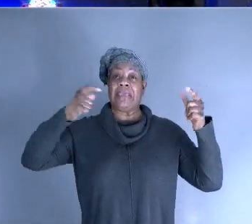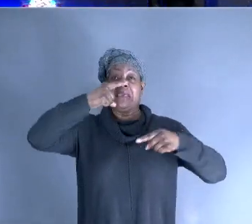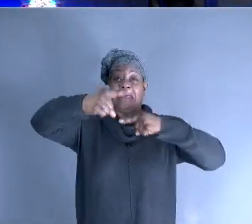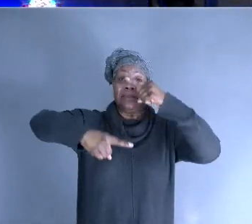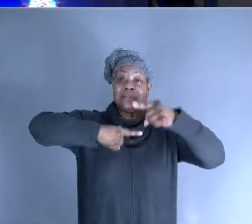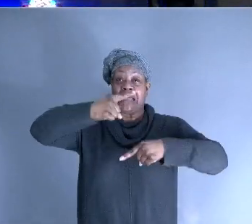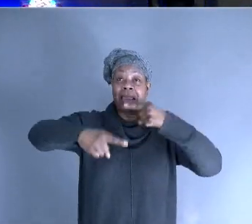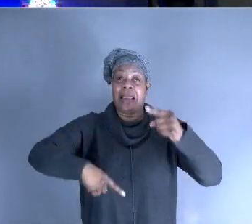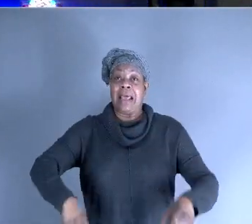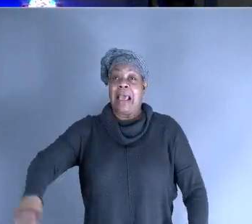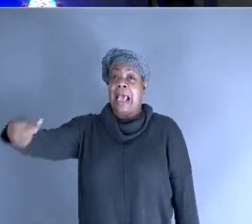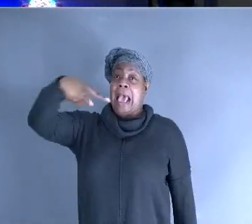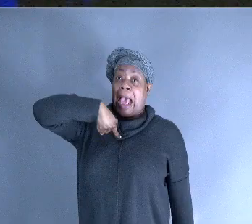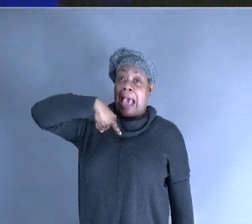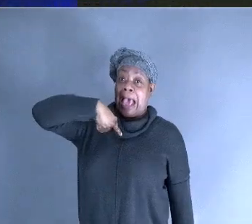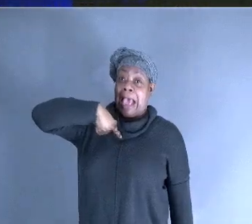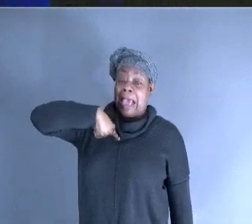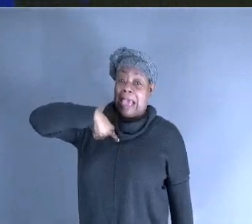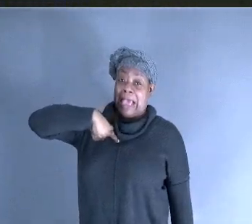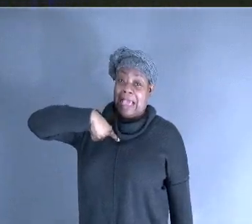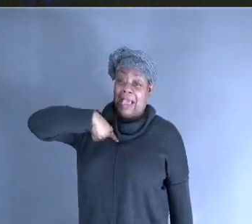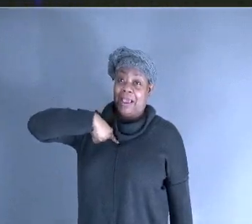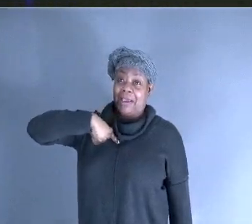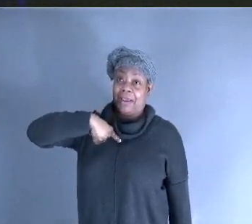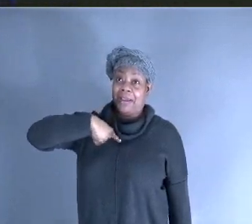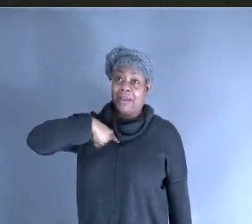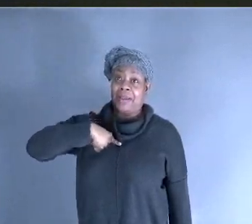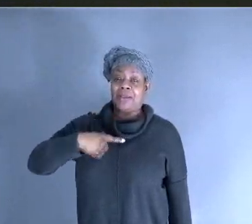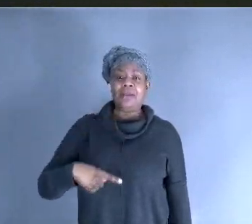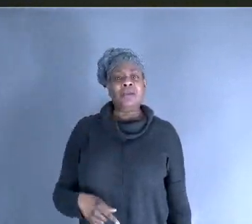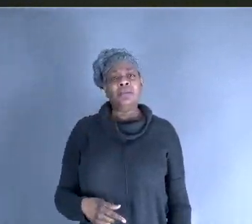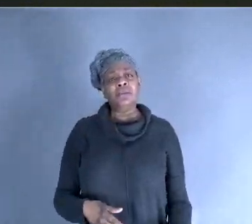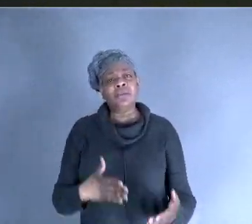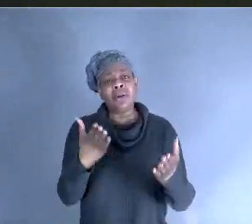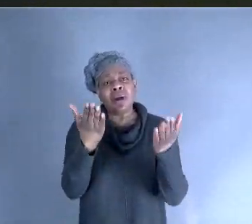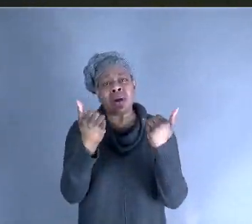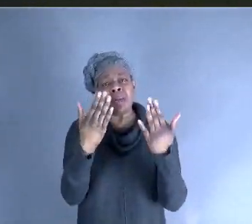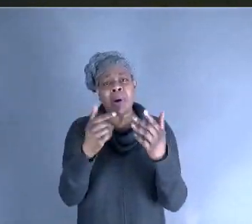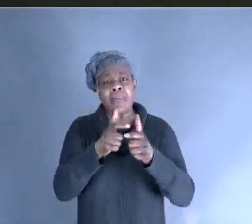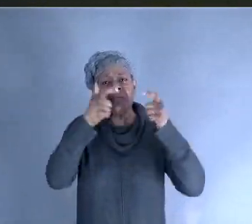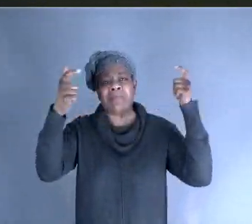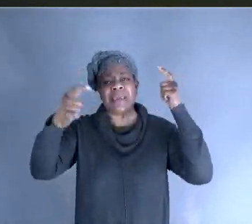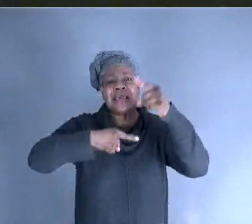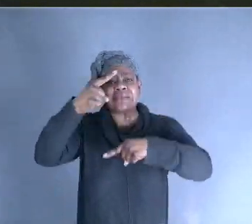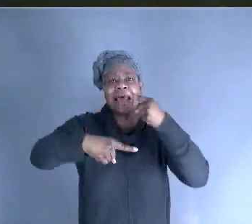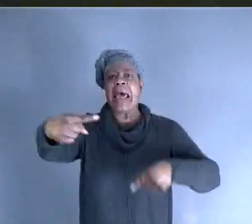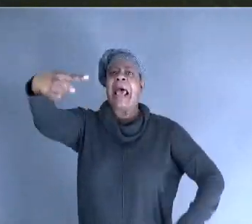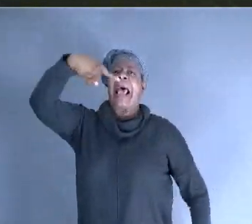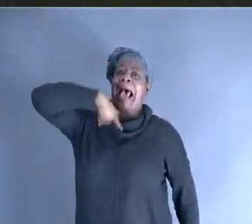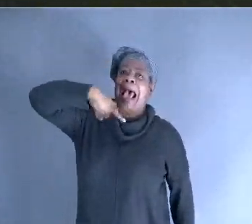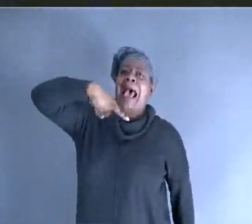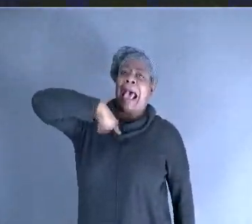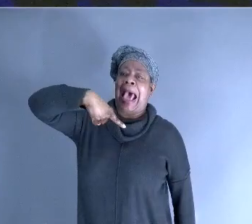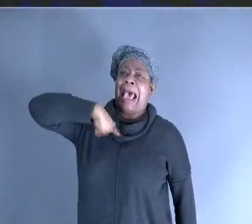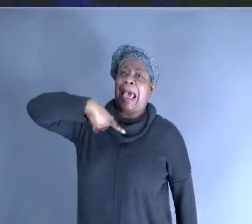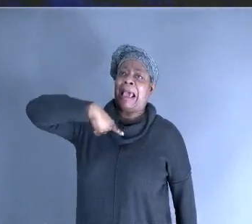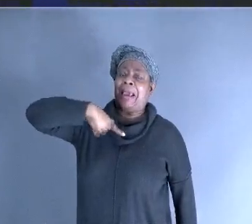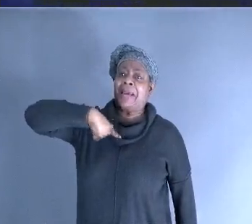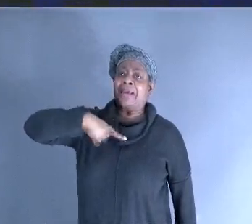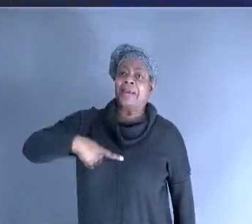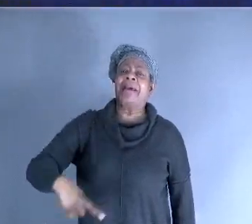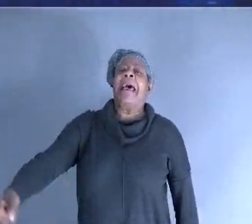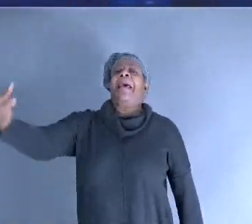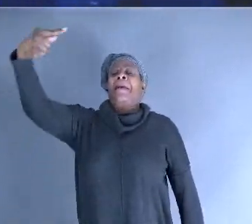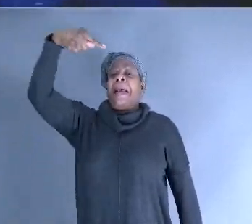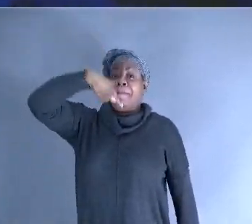like. Someone say, I am. Come on, put your best preacher voice on. Say, I am. Don't say,